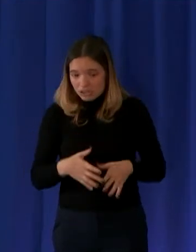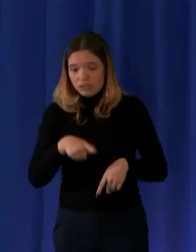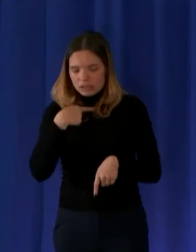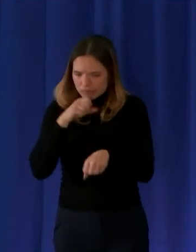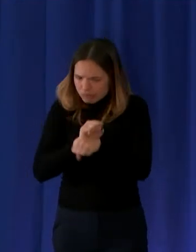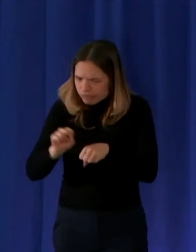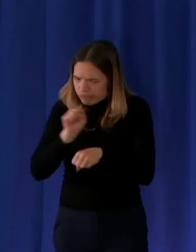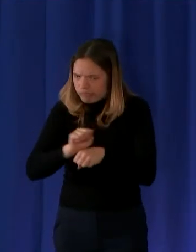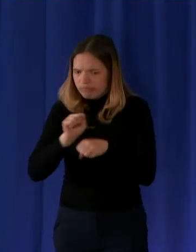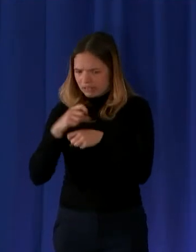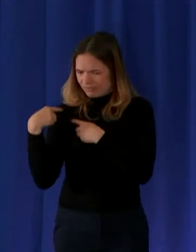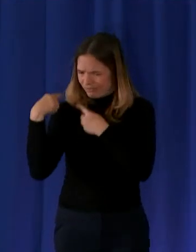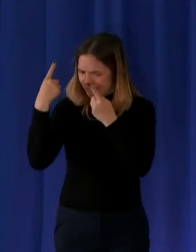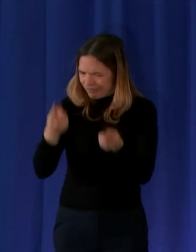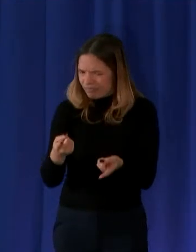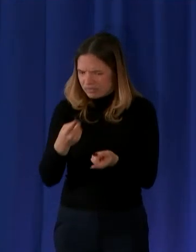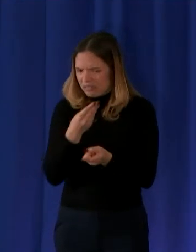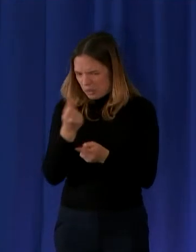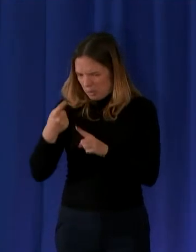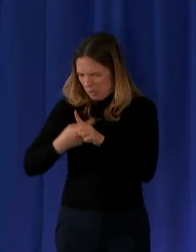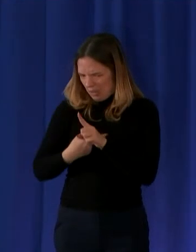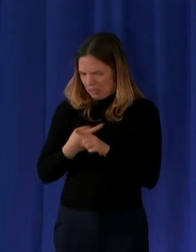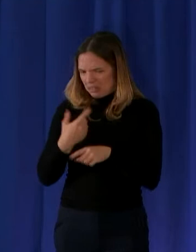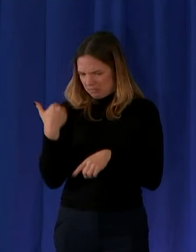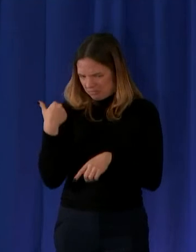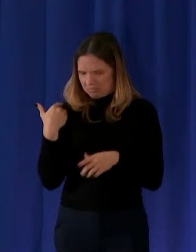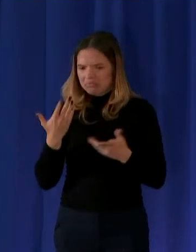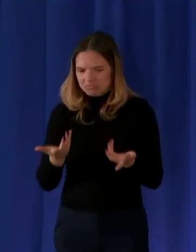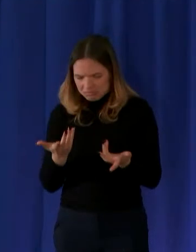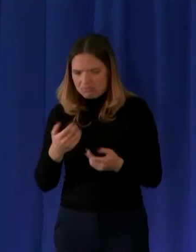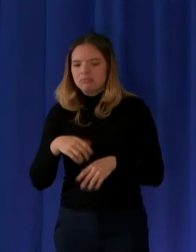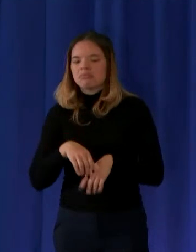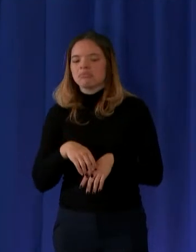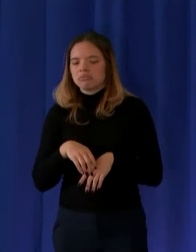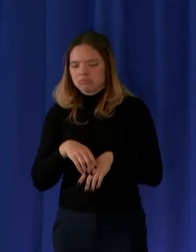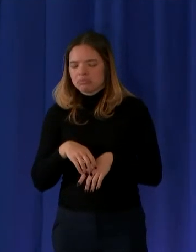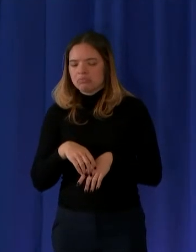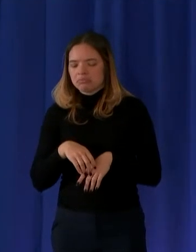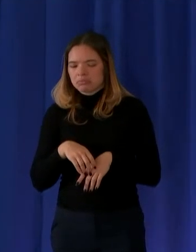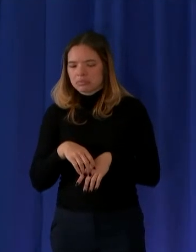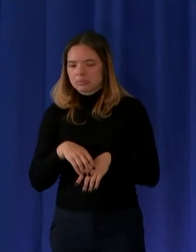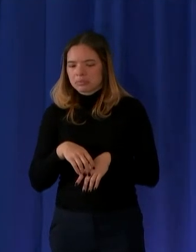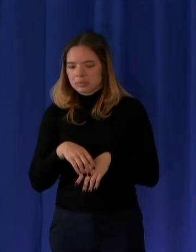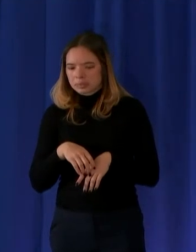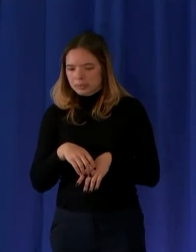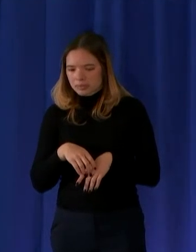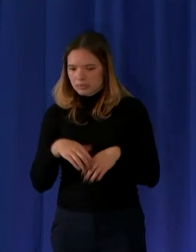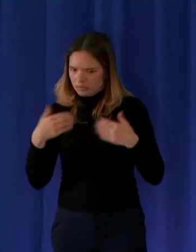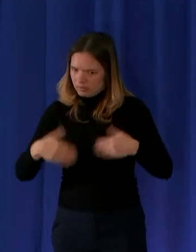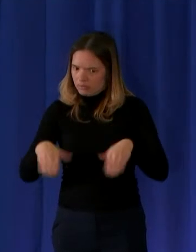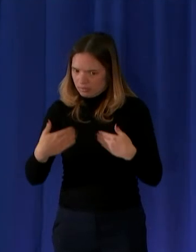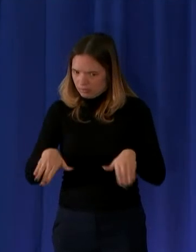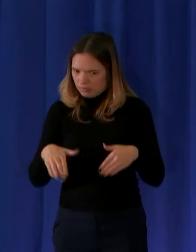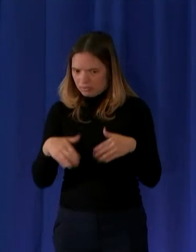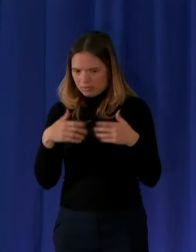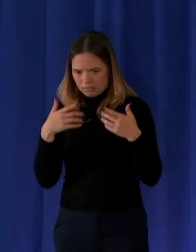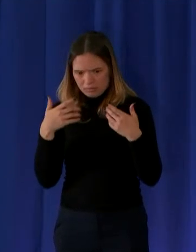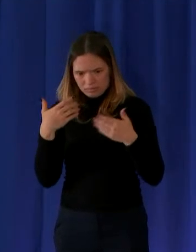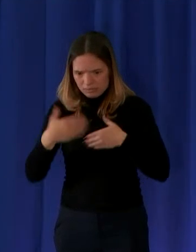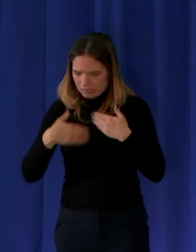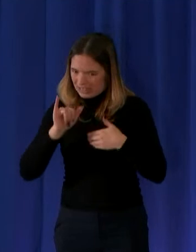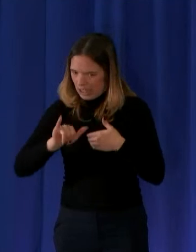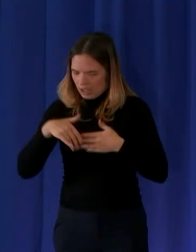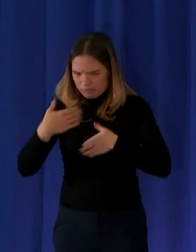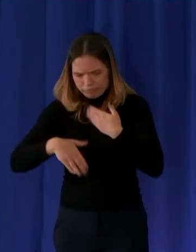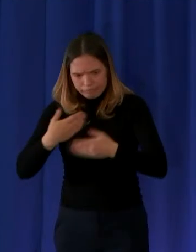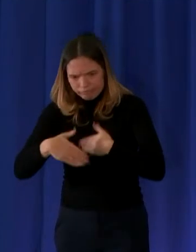working diligently for the last several months to formulate a balanced budget. And a big part of that